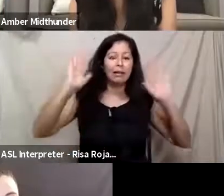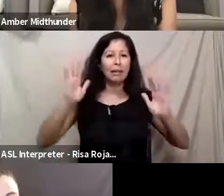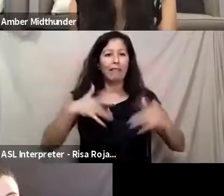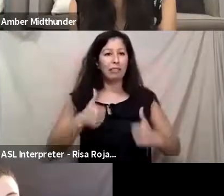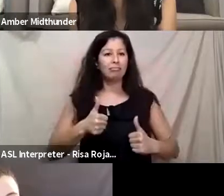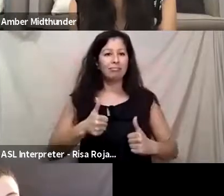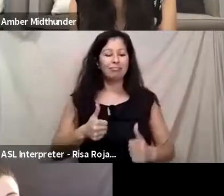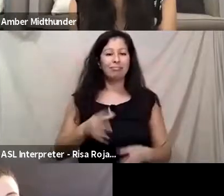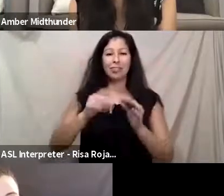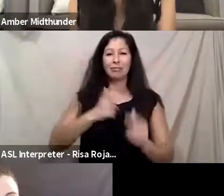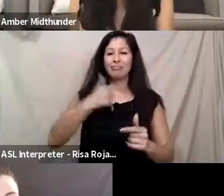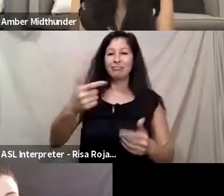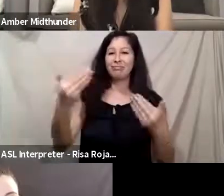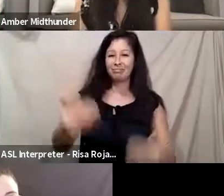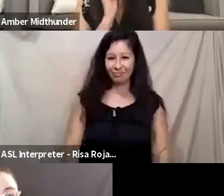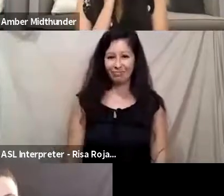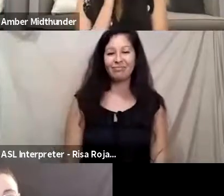So